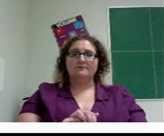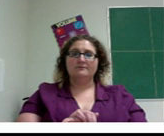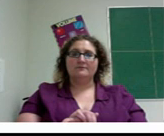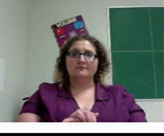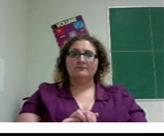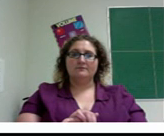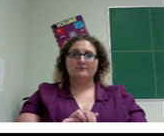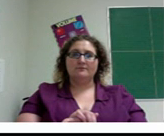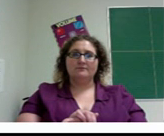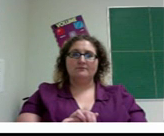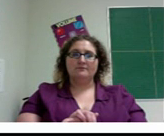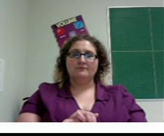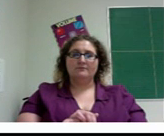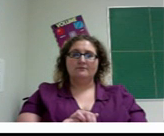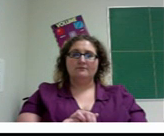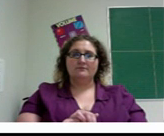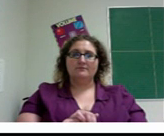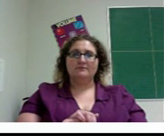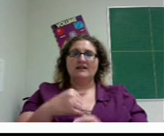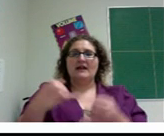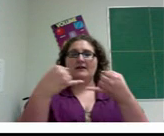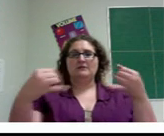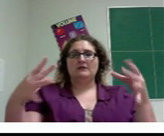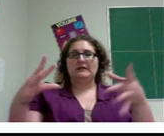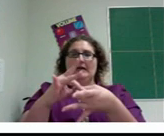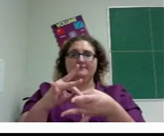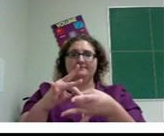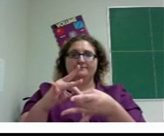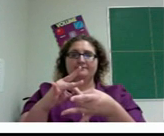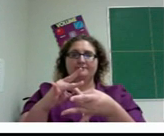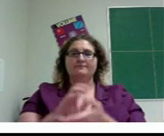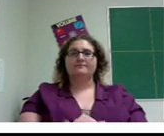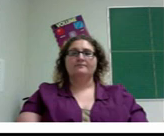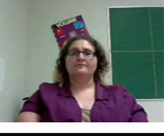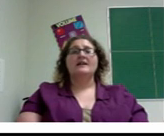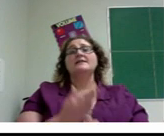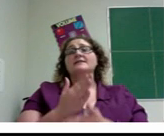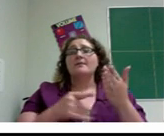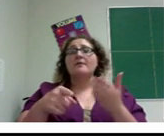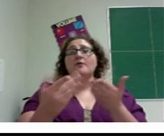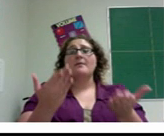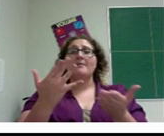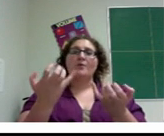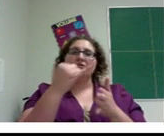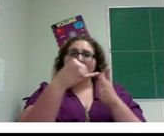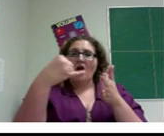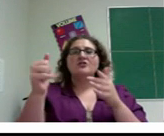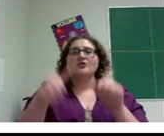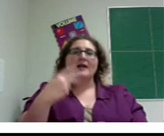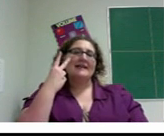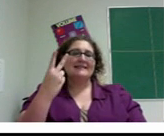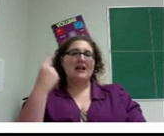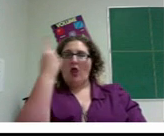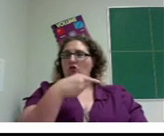And then I'm going to connect my dots. And some of you may like to draw those in so that way you can see that it looks exactly like